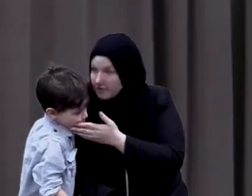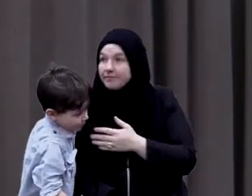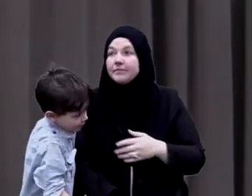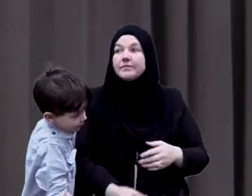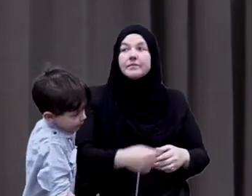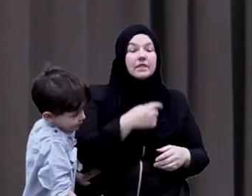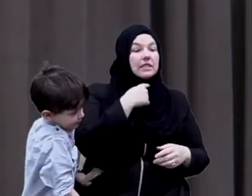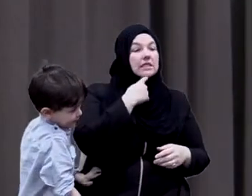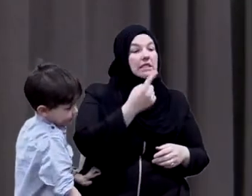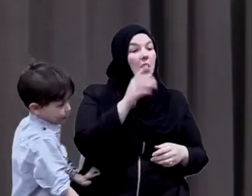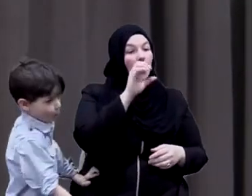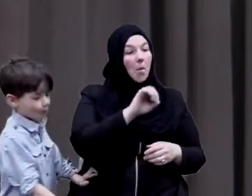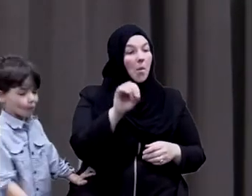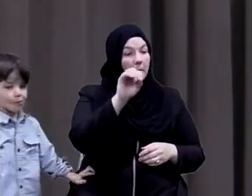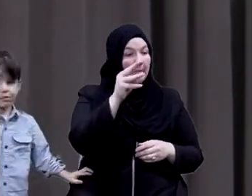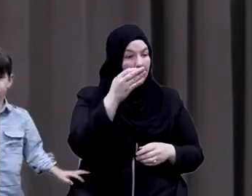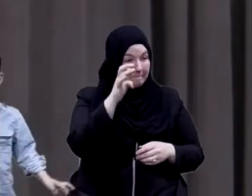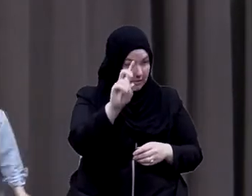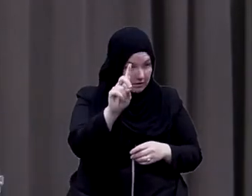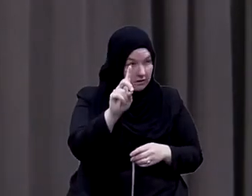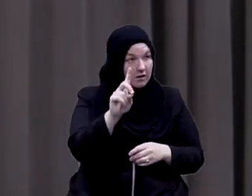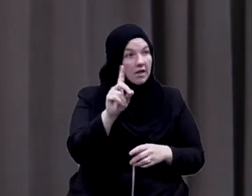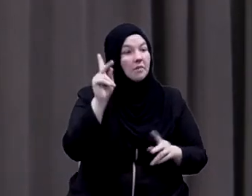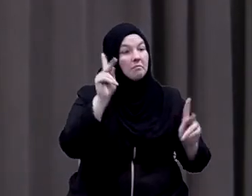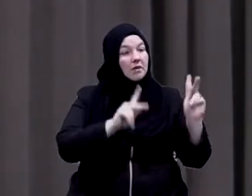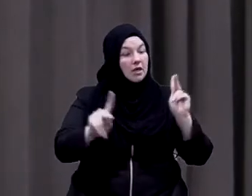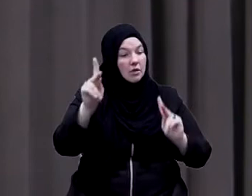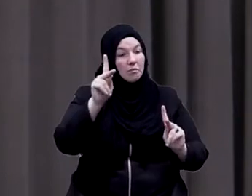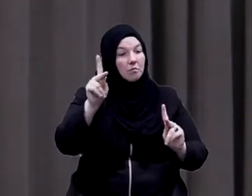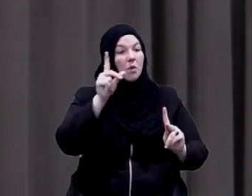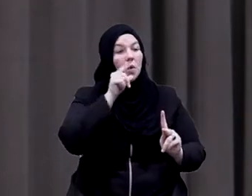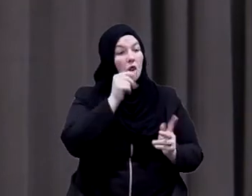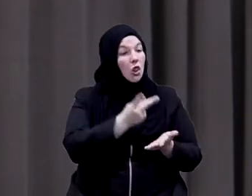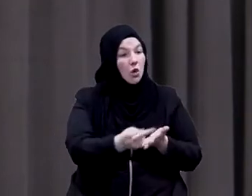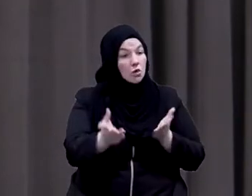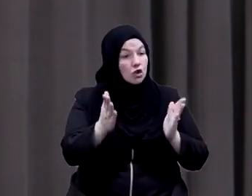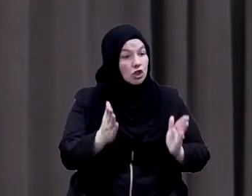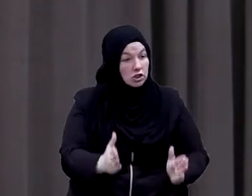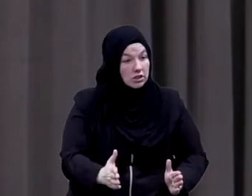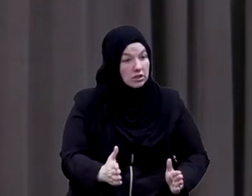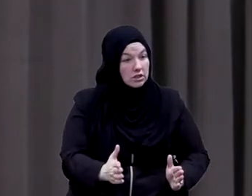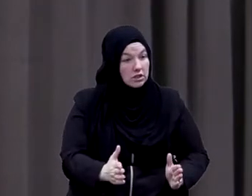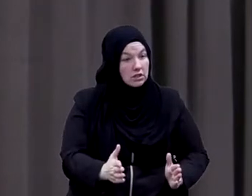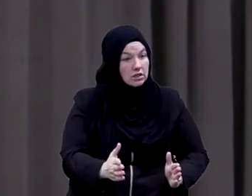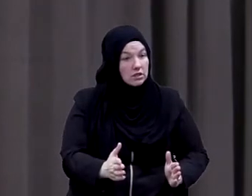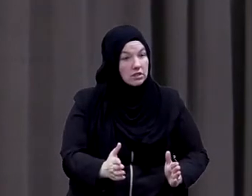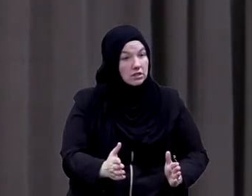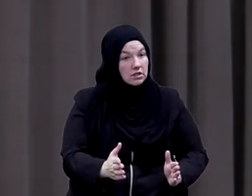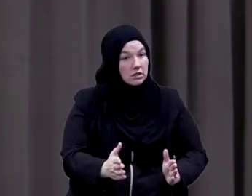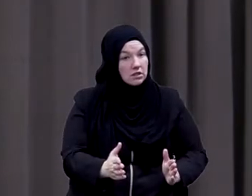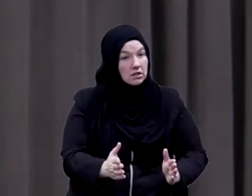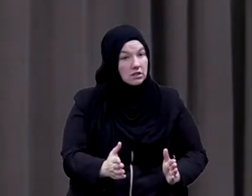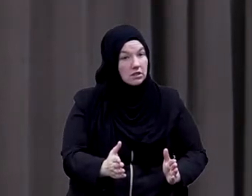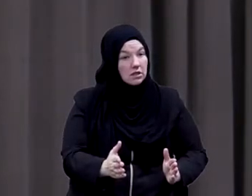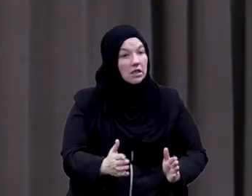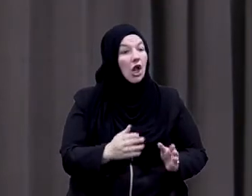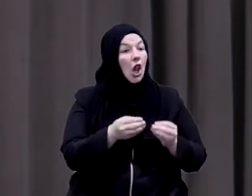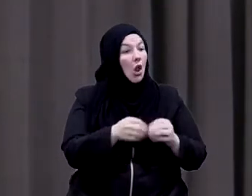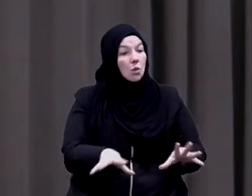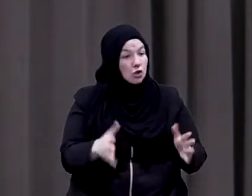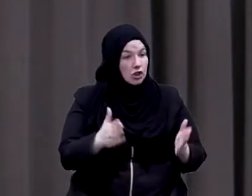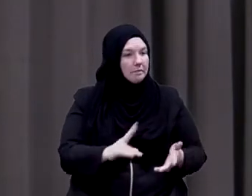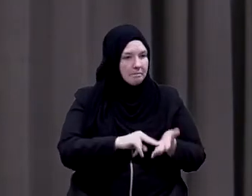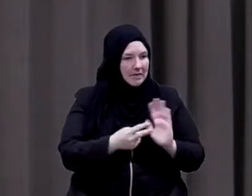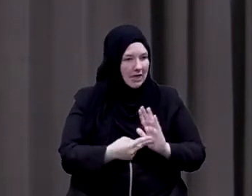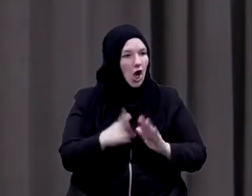true losers are those who lose themselves and their families on the day of